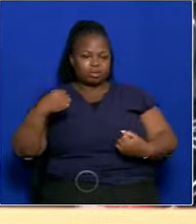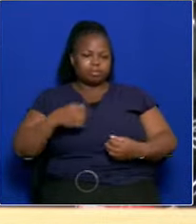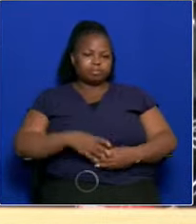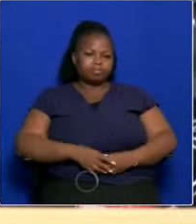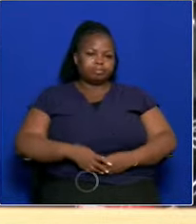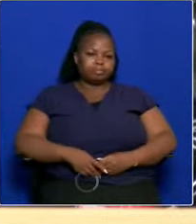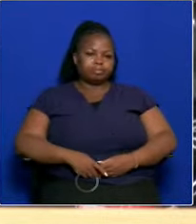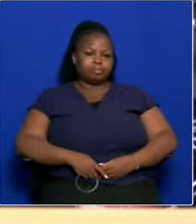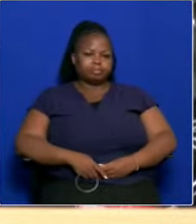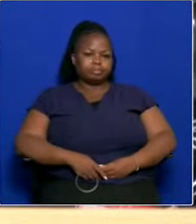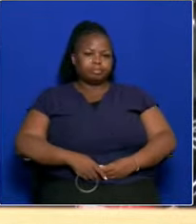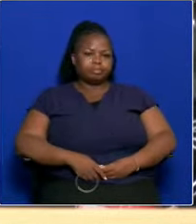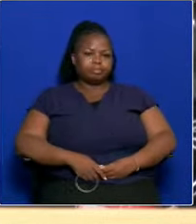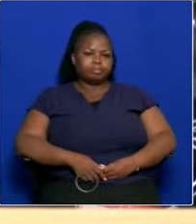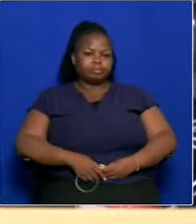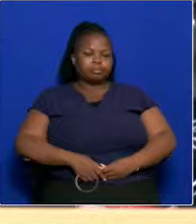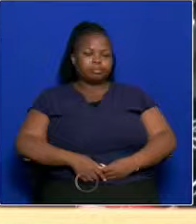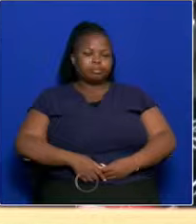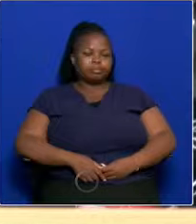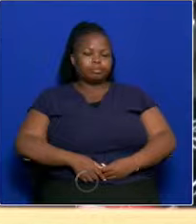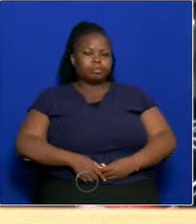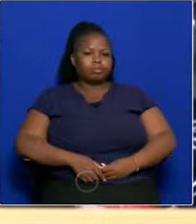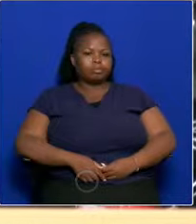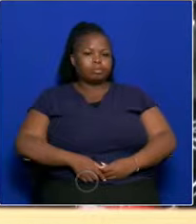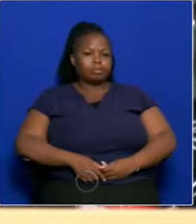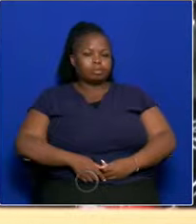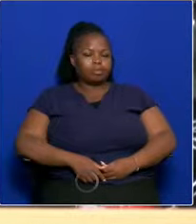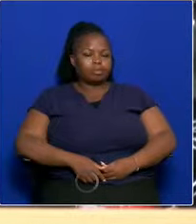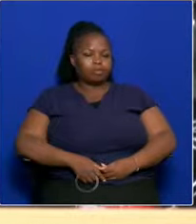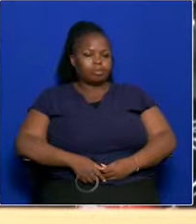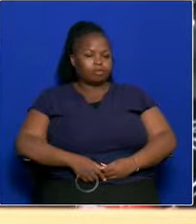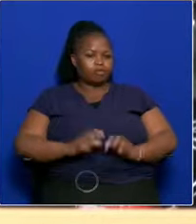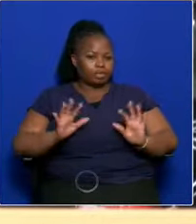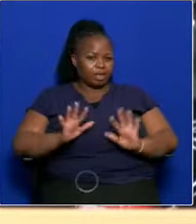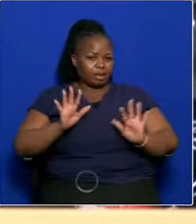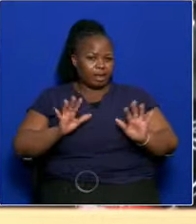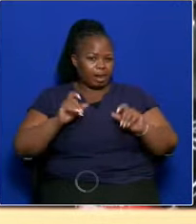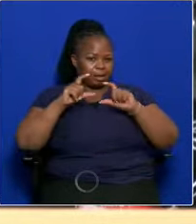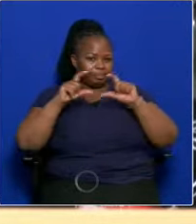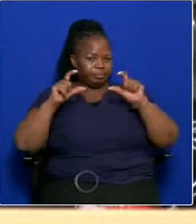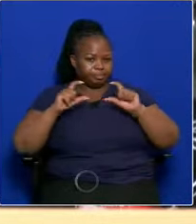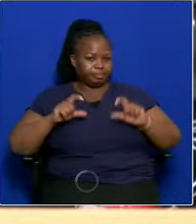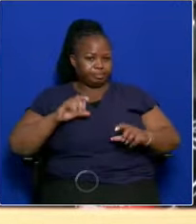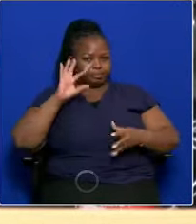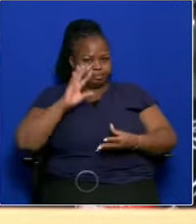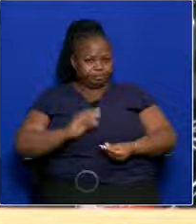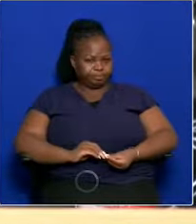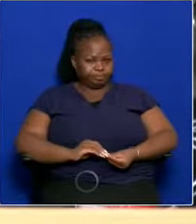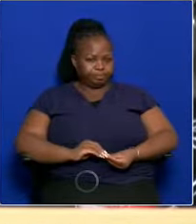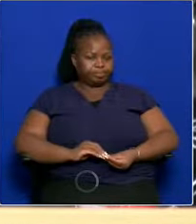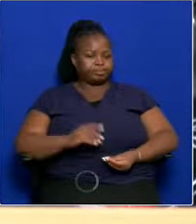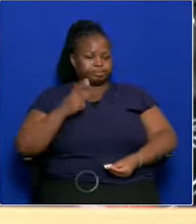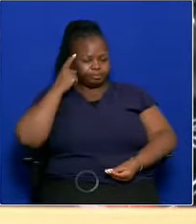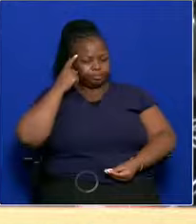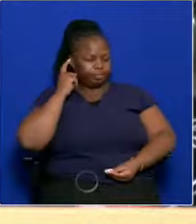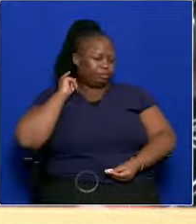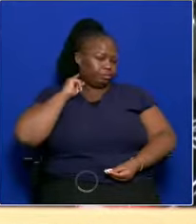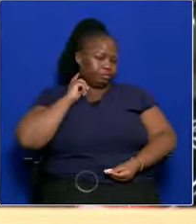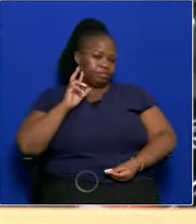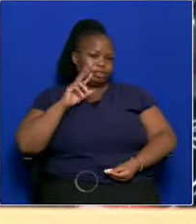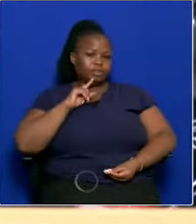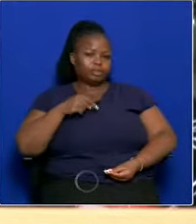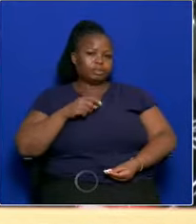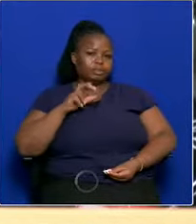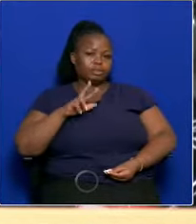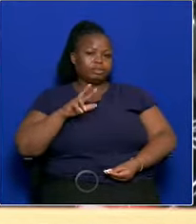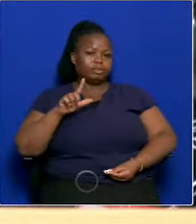Okay, just on the ones that you highlighted for us, that was the total. We'll take into account the 8,875.